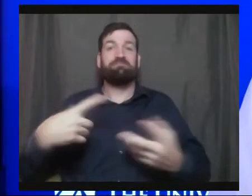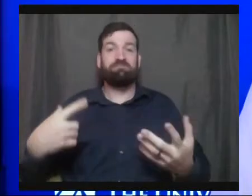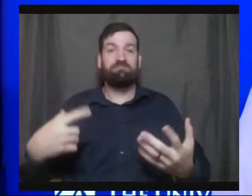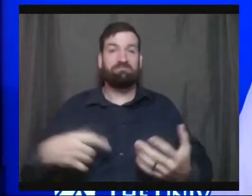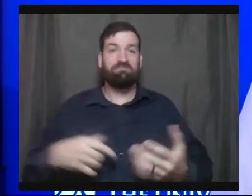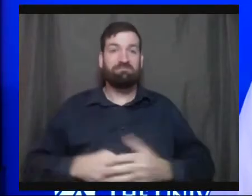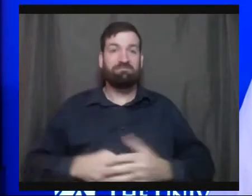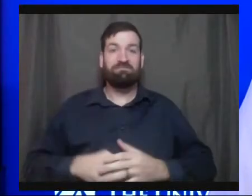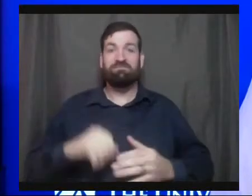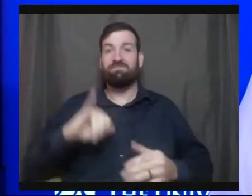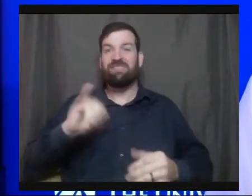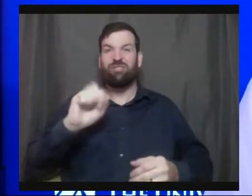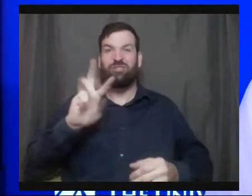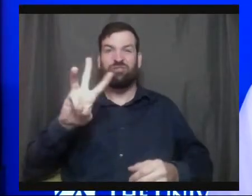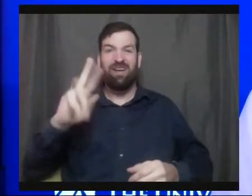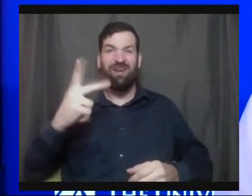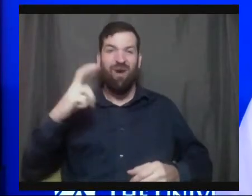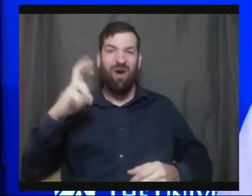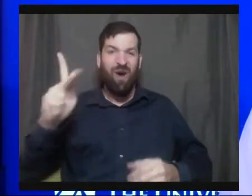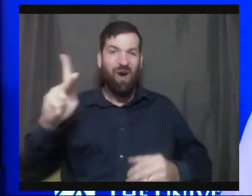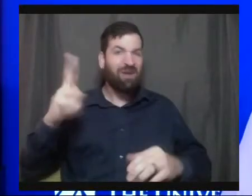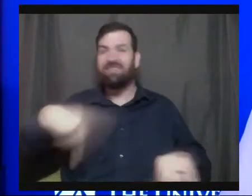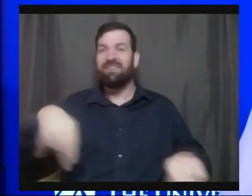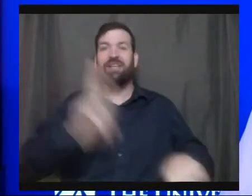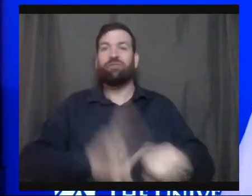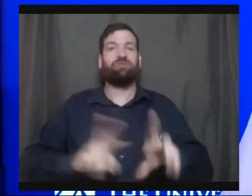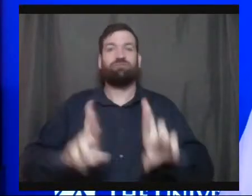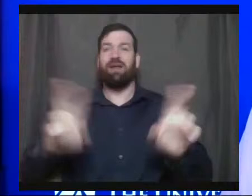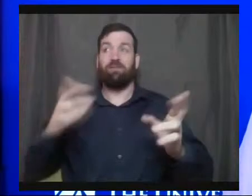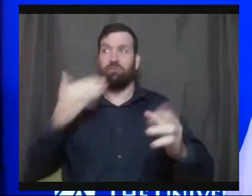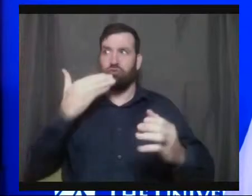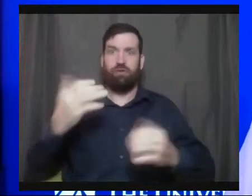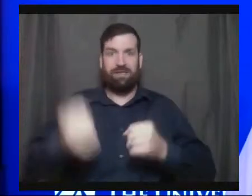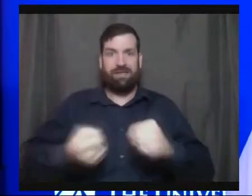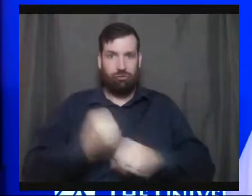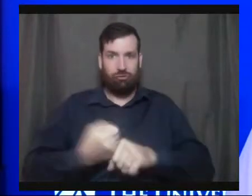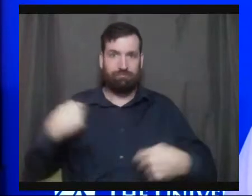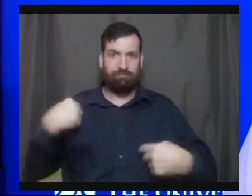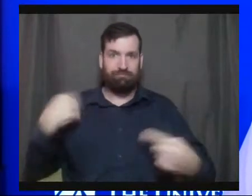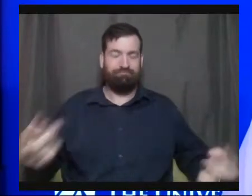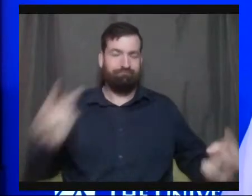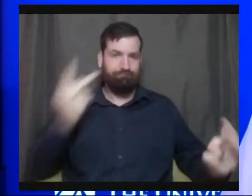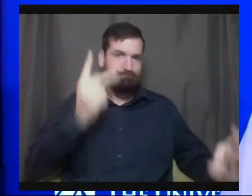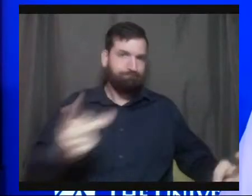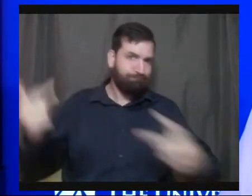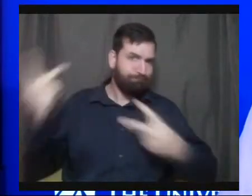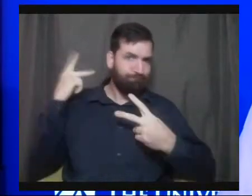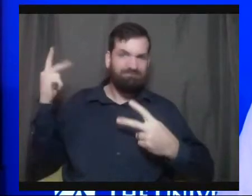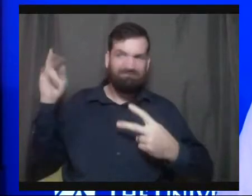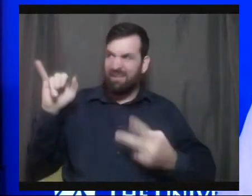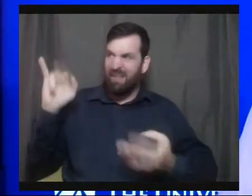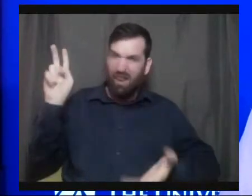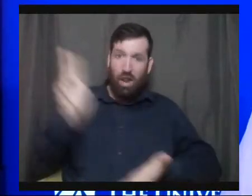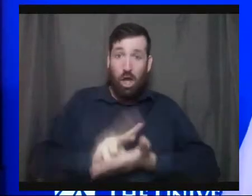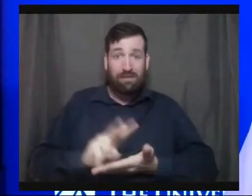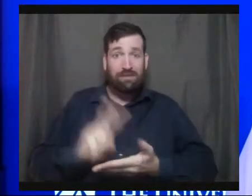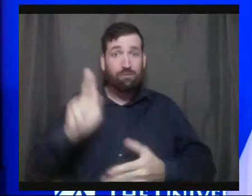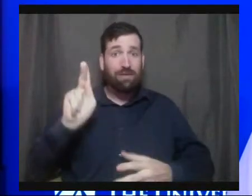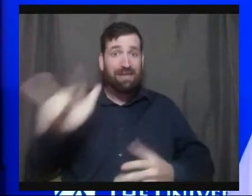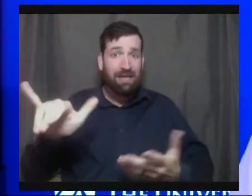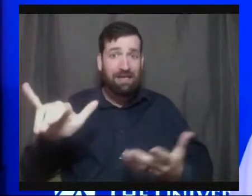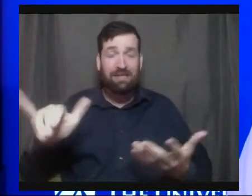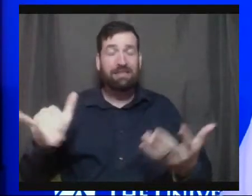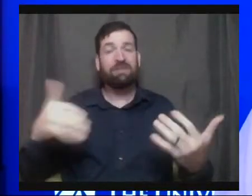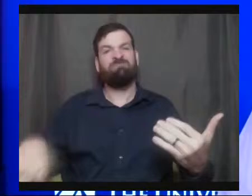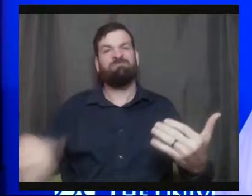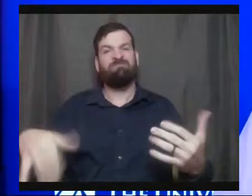Jayhawk Nation is happy to be here, and it's been a good year. When you look back on everything, that loss to Kentucky really certainly hurt, but we've moved on